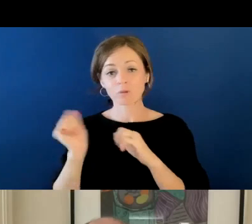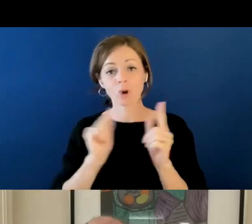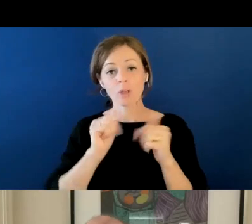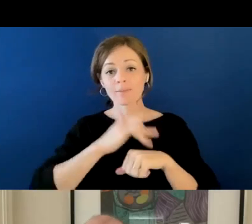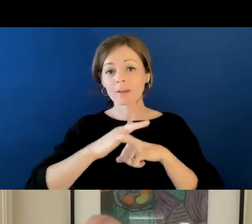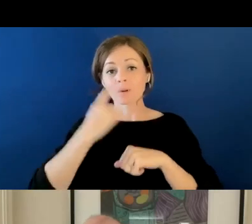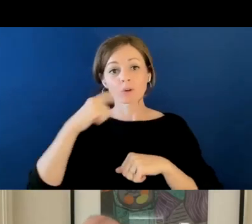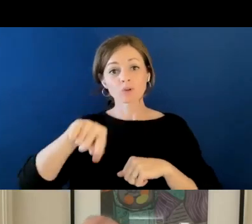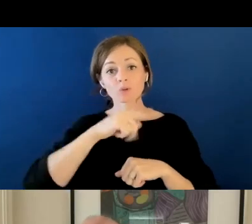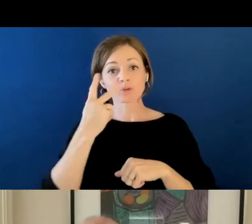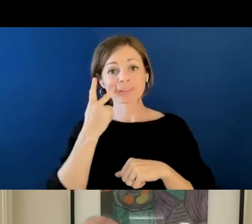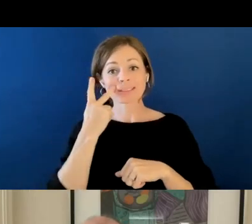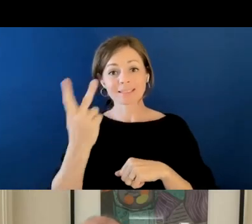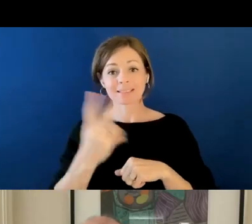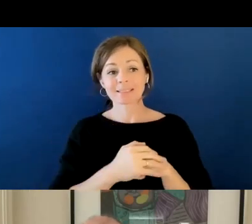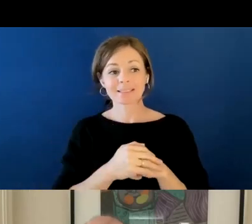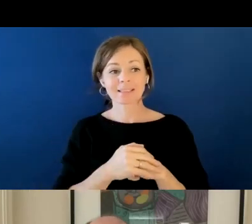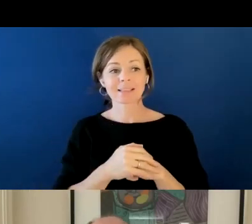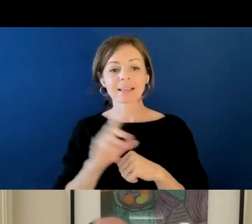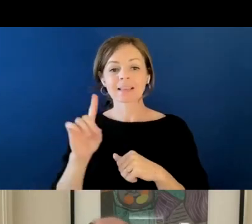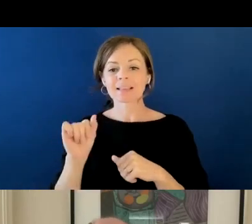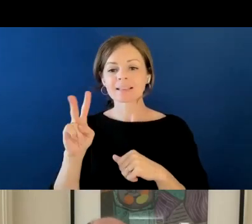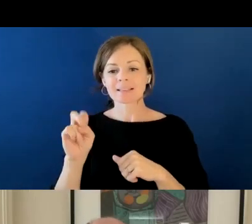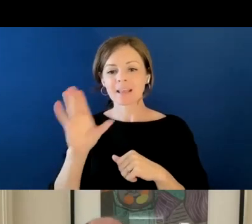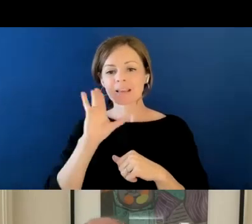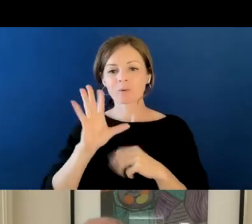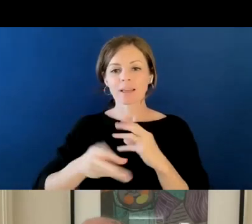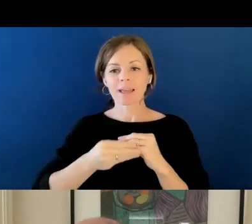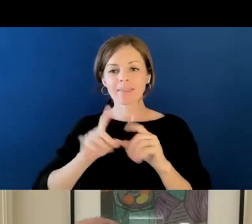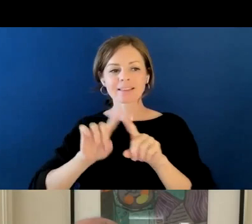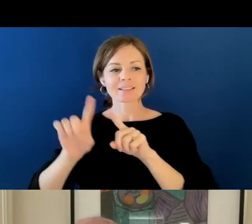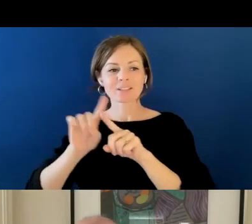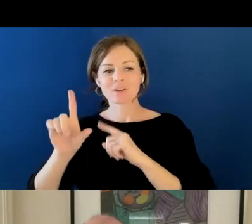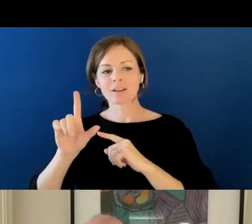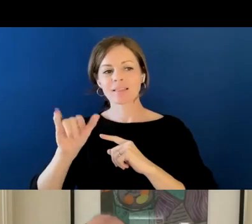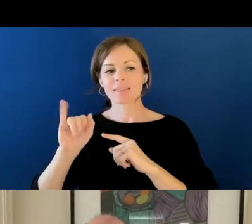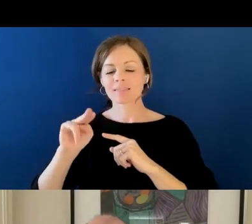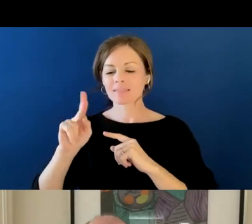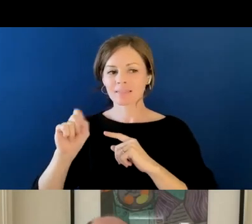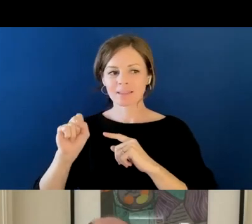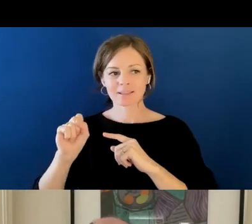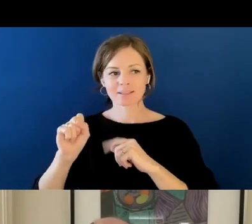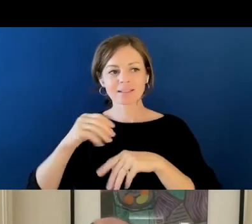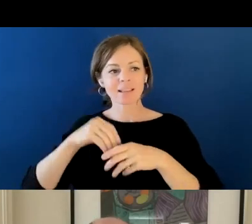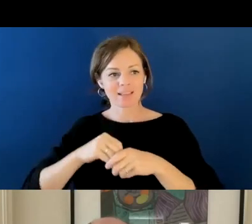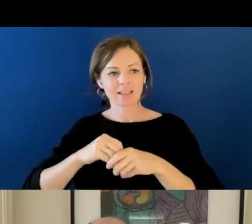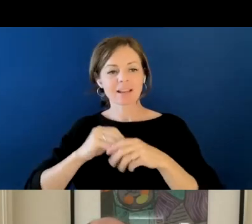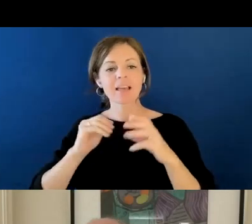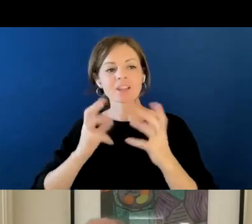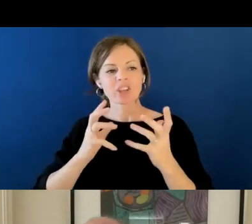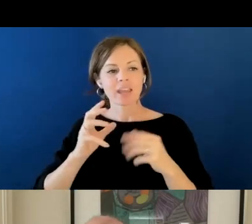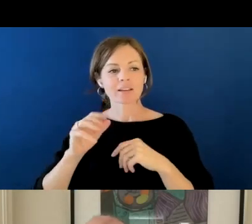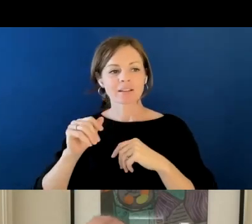De Catalano from Nashville will put the various links on the chat, so you'll have access to